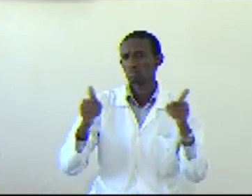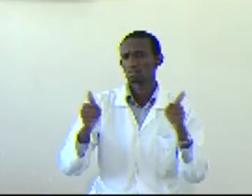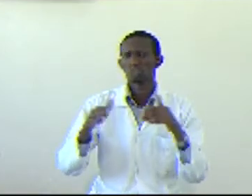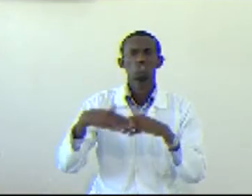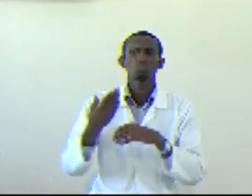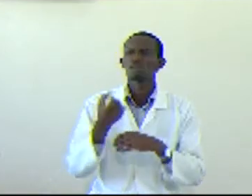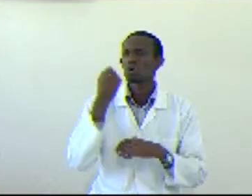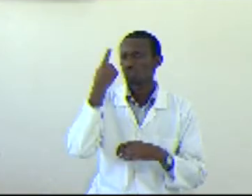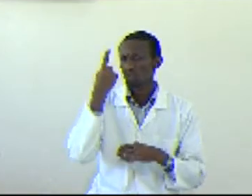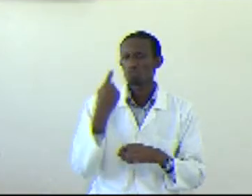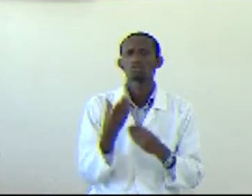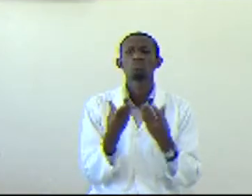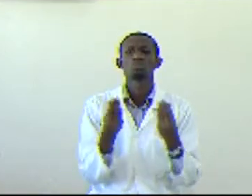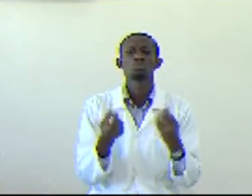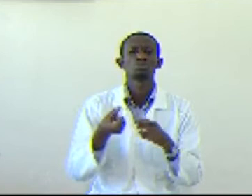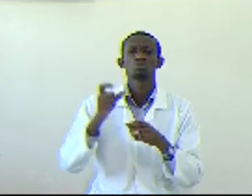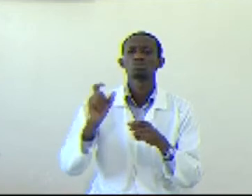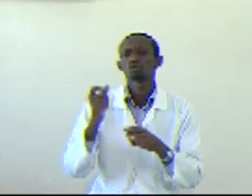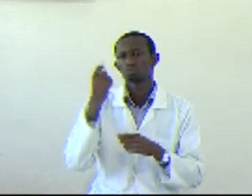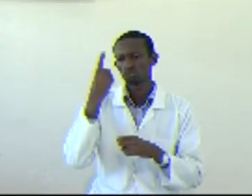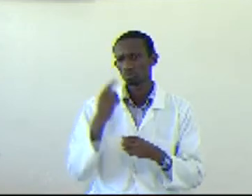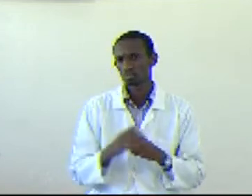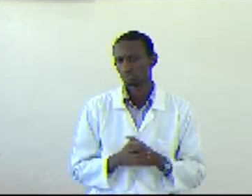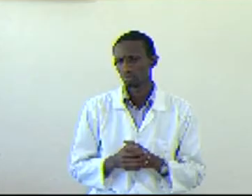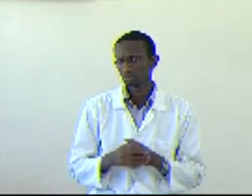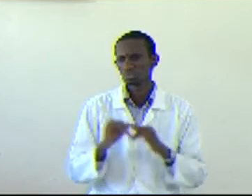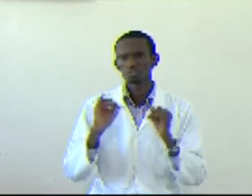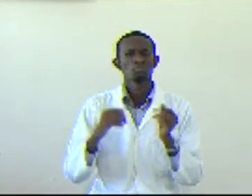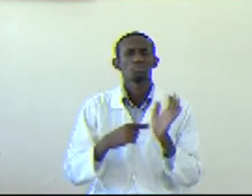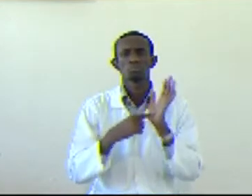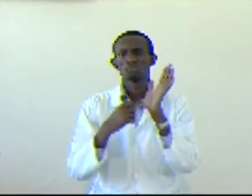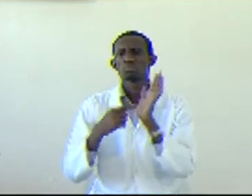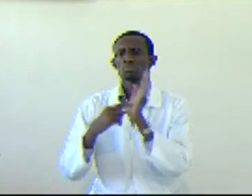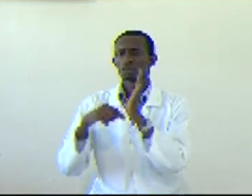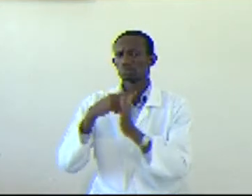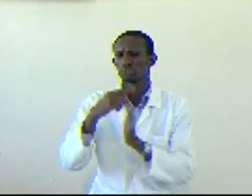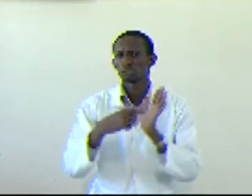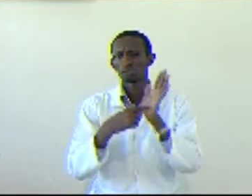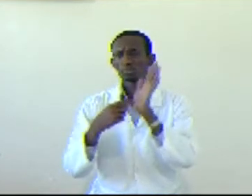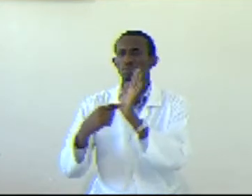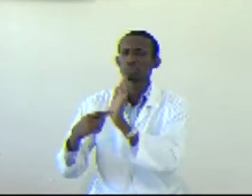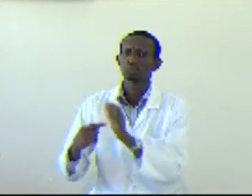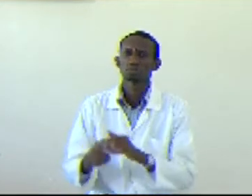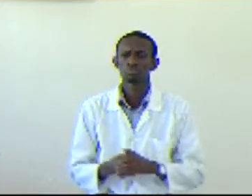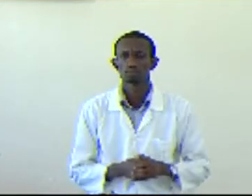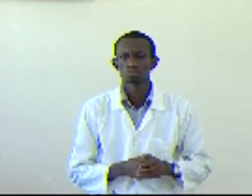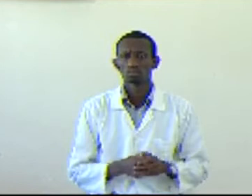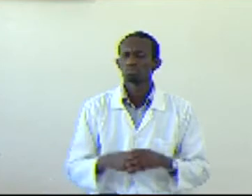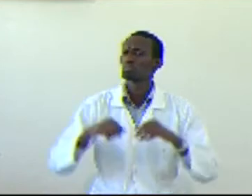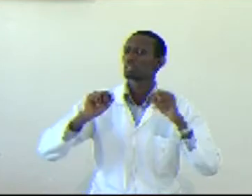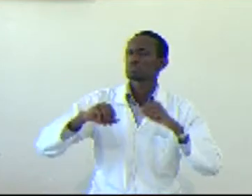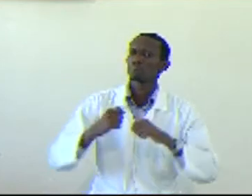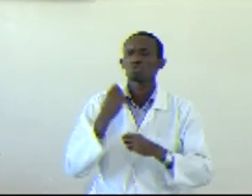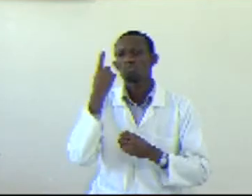it more. Even the demonstration, the proof that we have used it, you can now get to